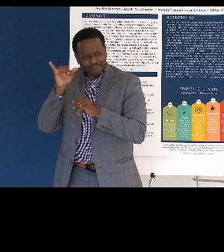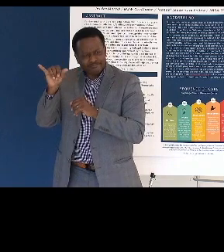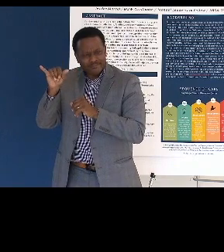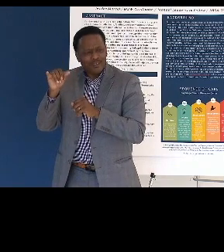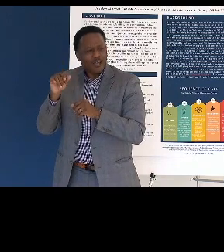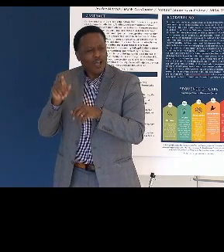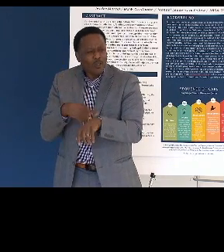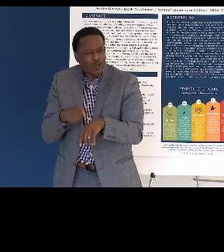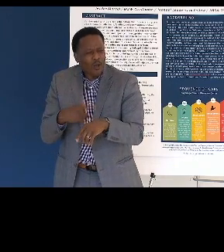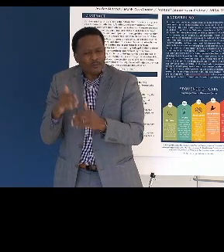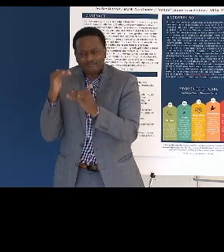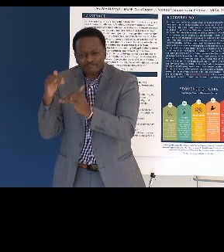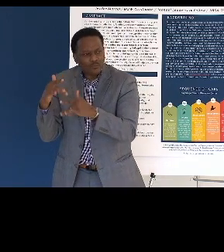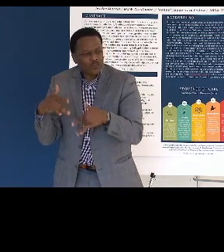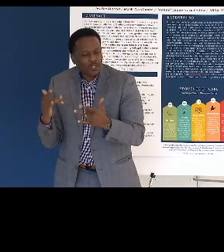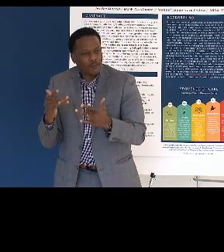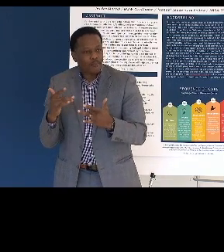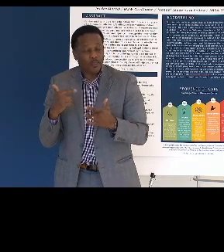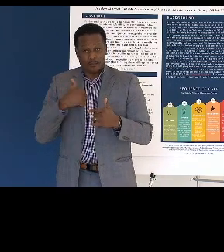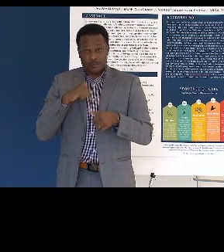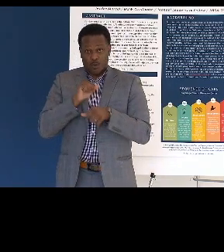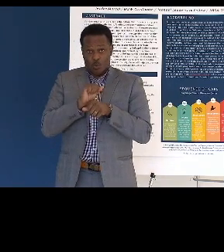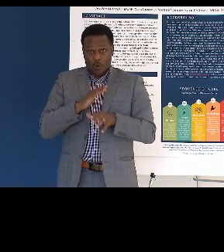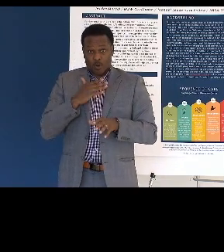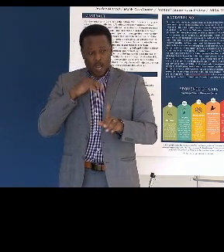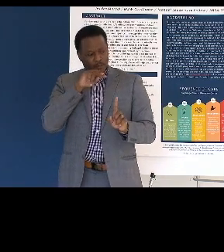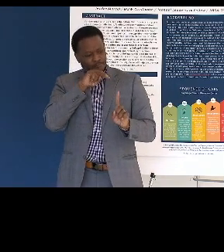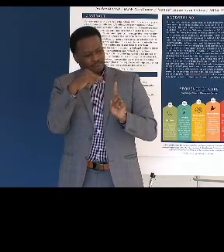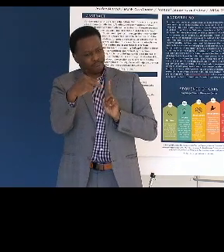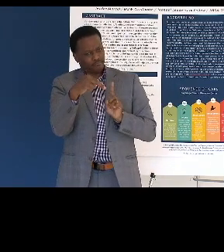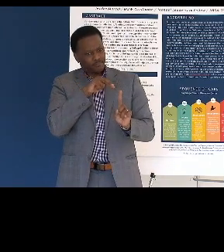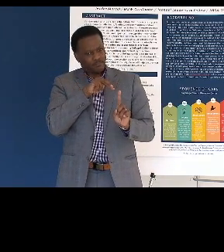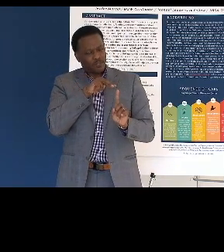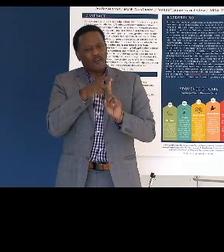just me as the worker and looking at this from the Juvenile